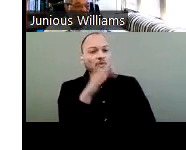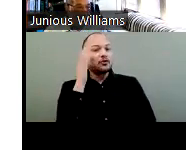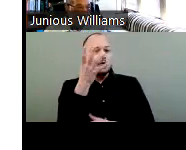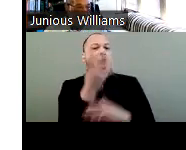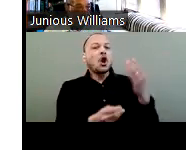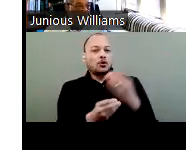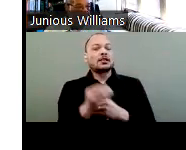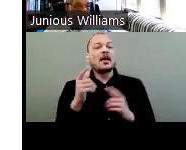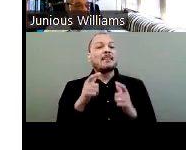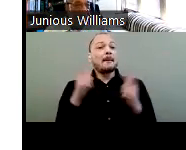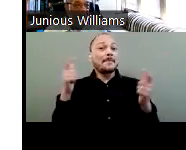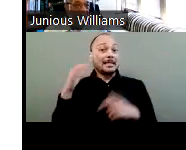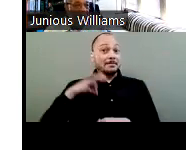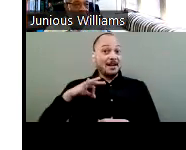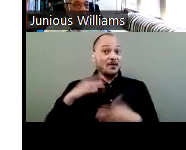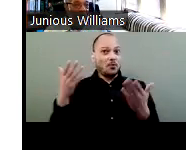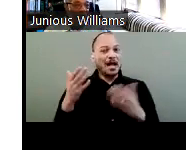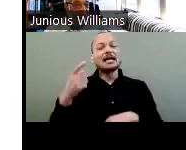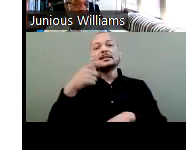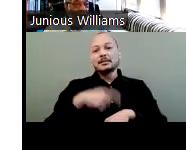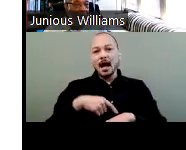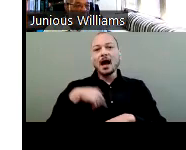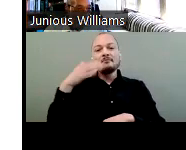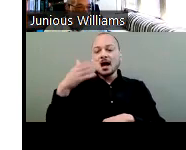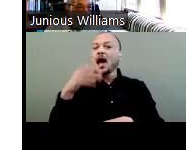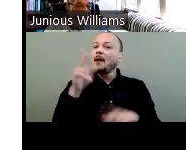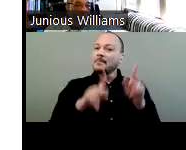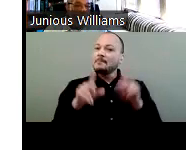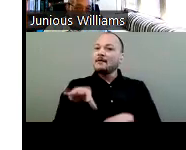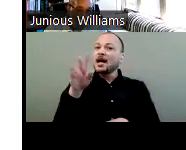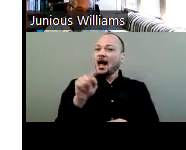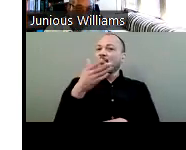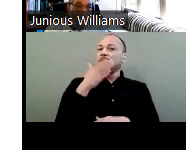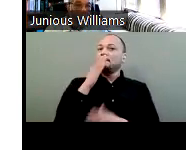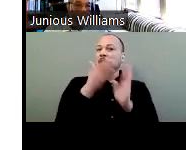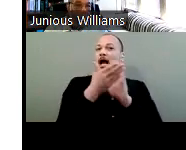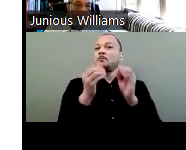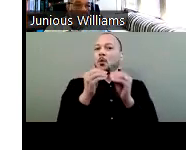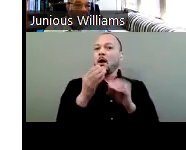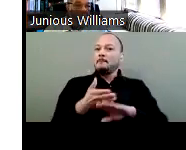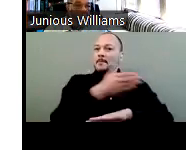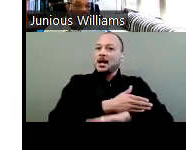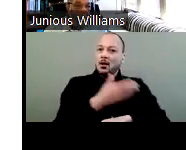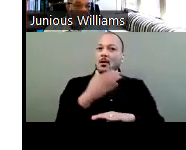benefit, which is time and again, people find out they get better, more sustainable